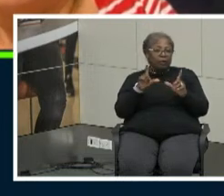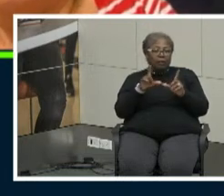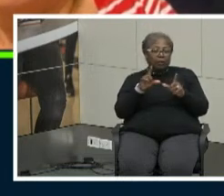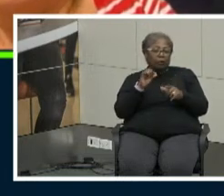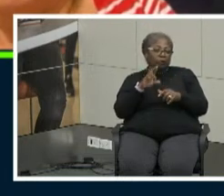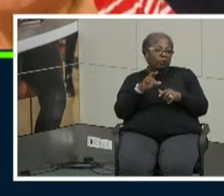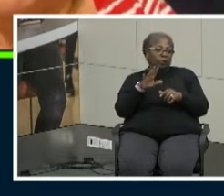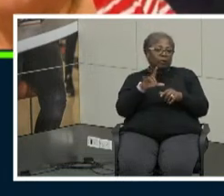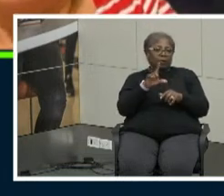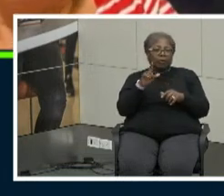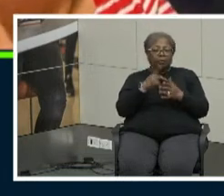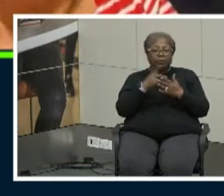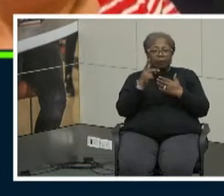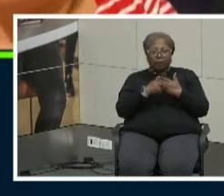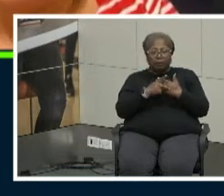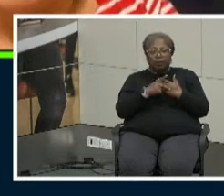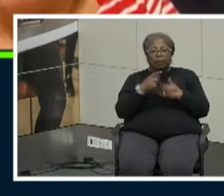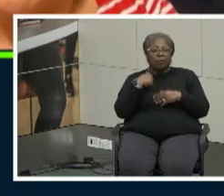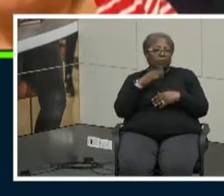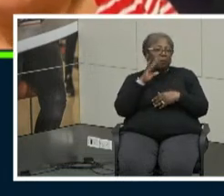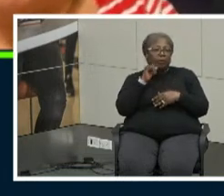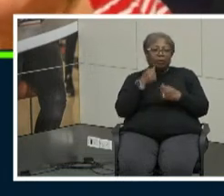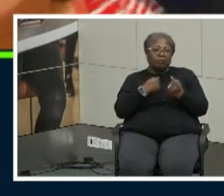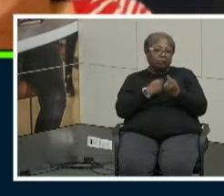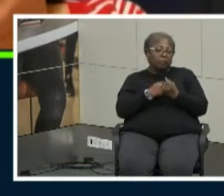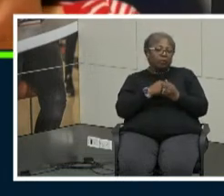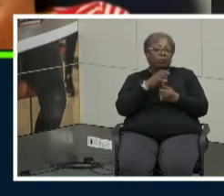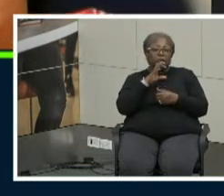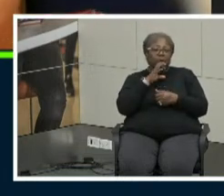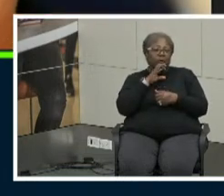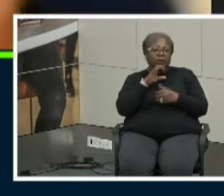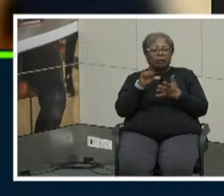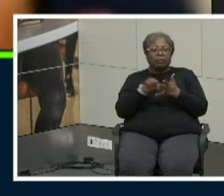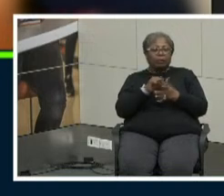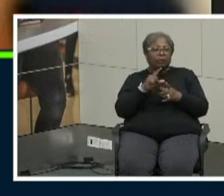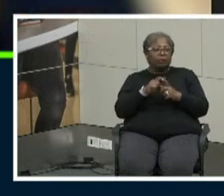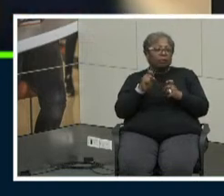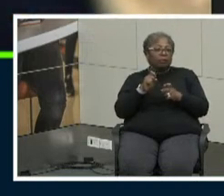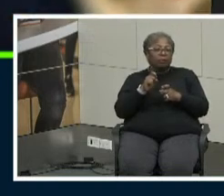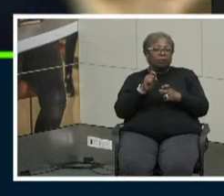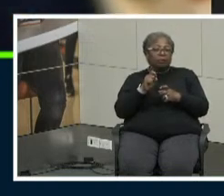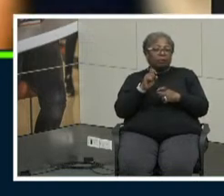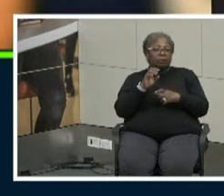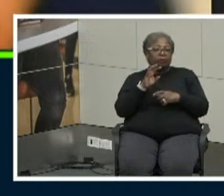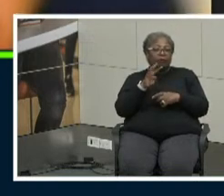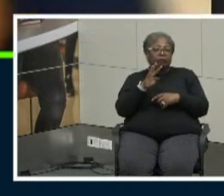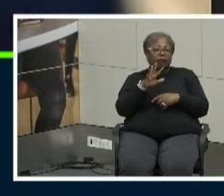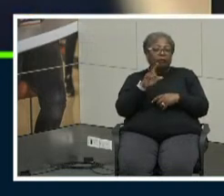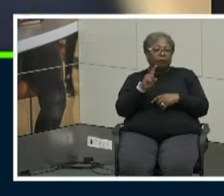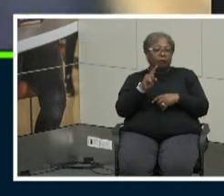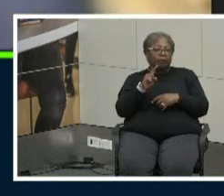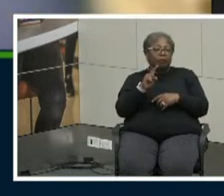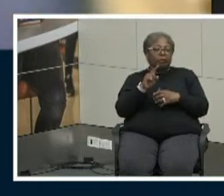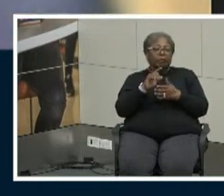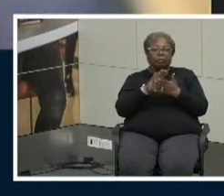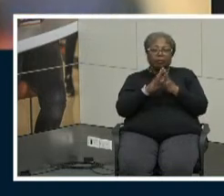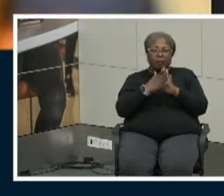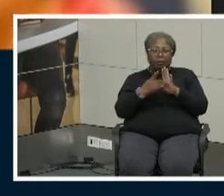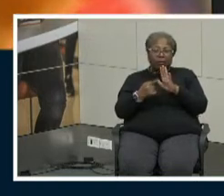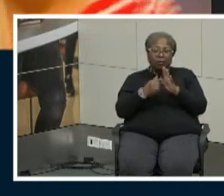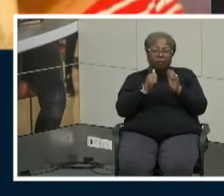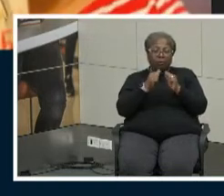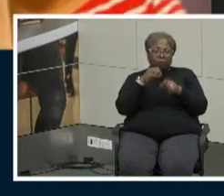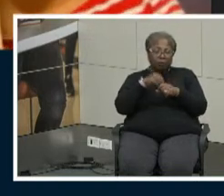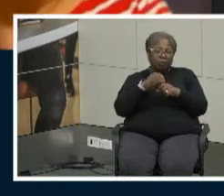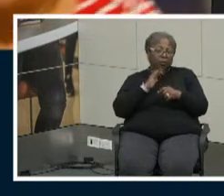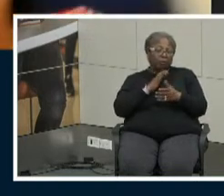or improve the library programming we will not Stand By and Watch pages from Bradbury's Fahrenheit 451 eily come to life within